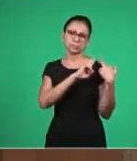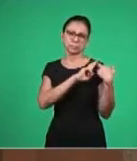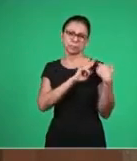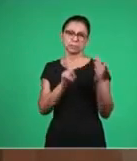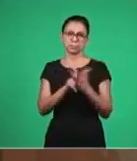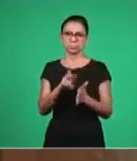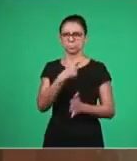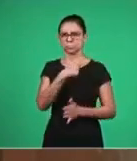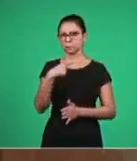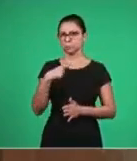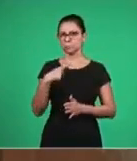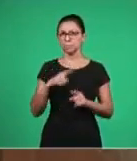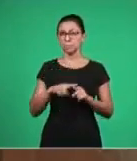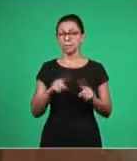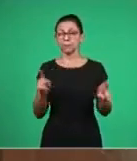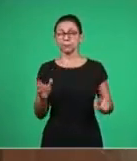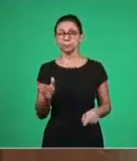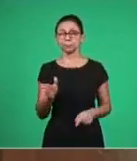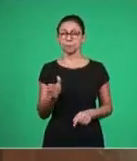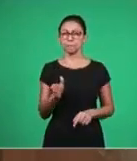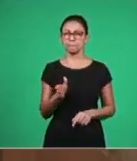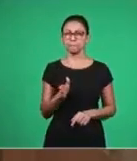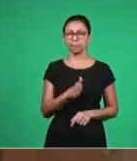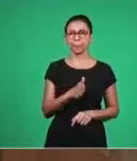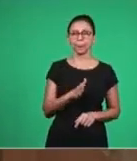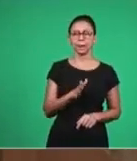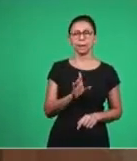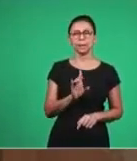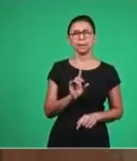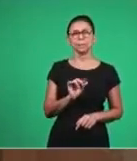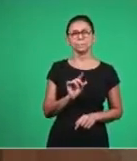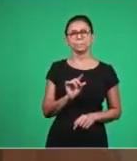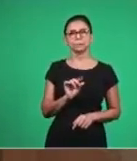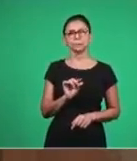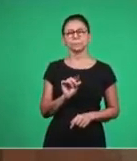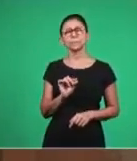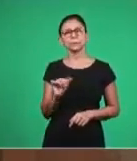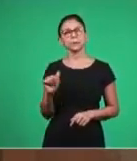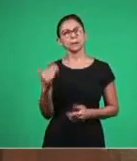That is the responsibility of the pastor. And so